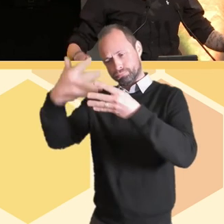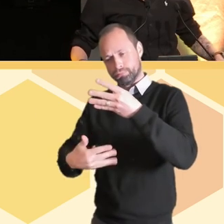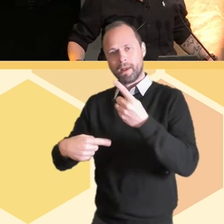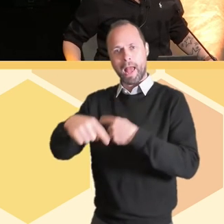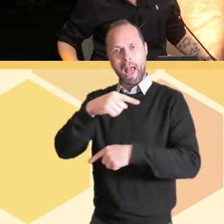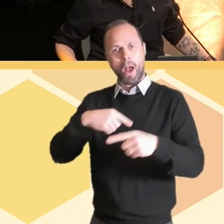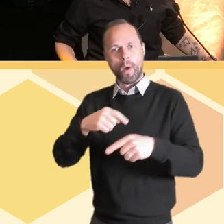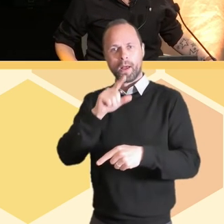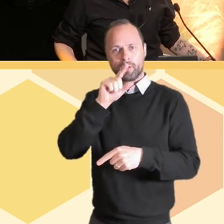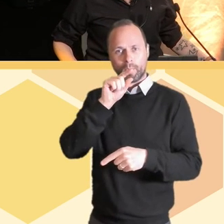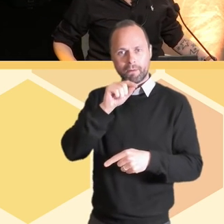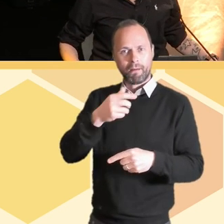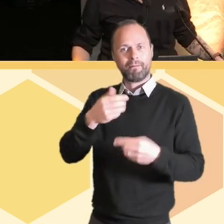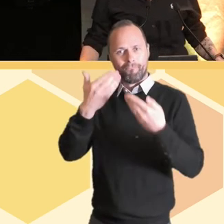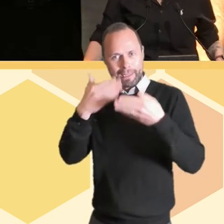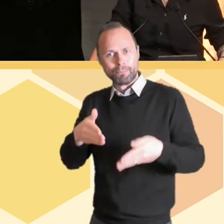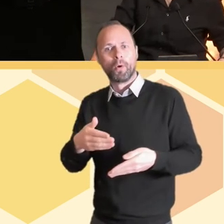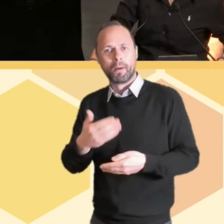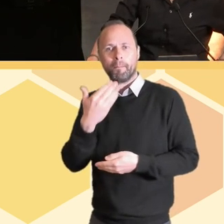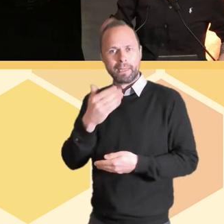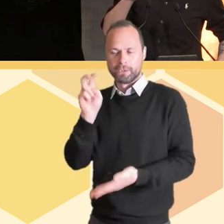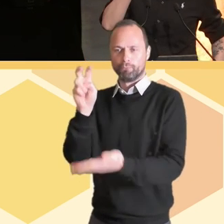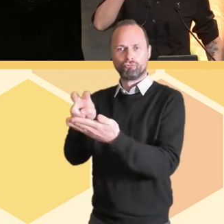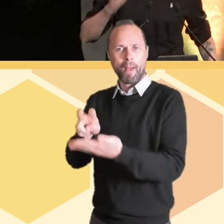like, follow, share, and subscribe.